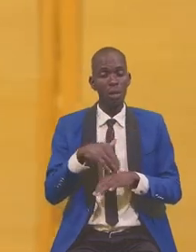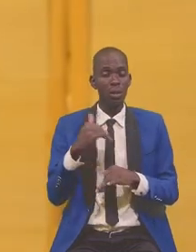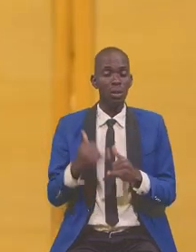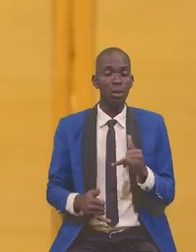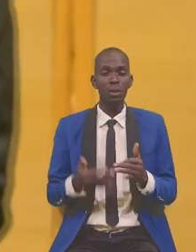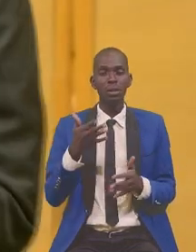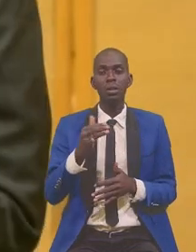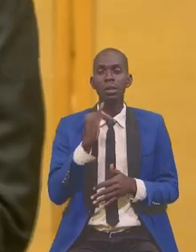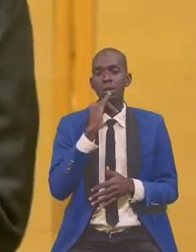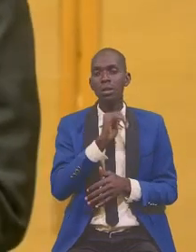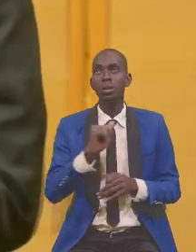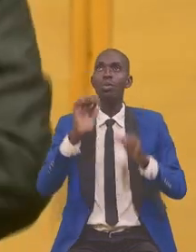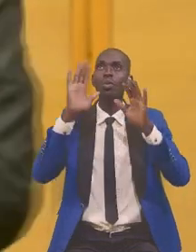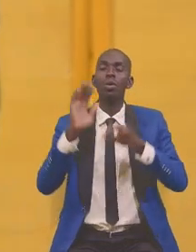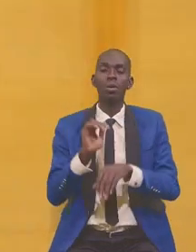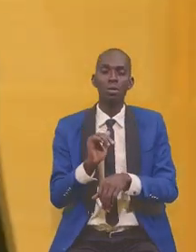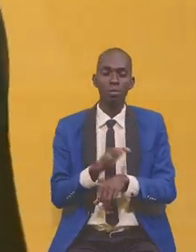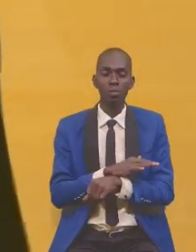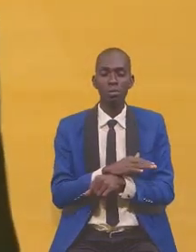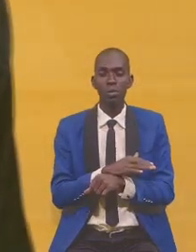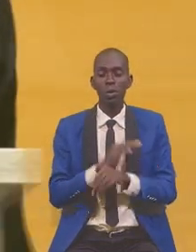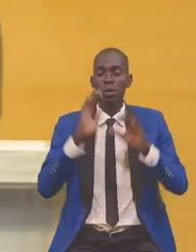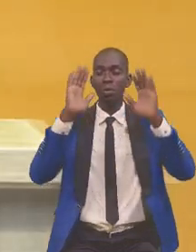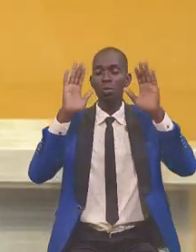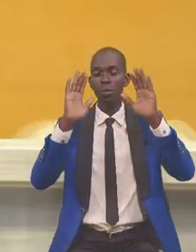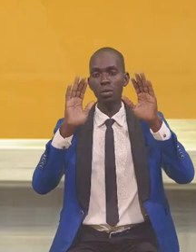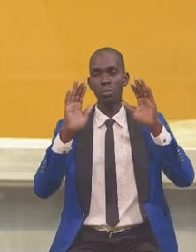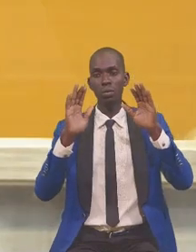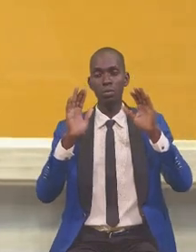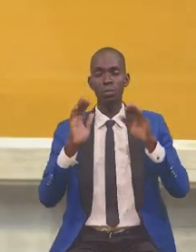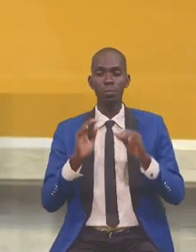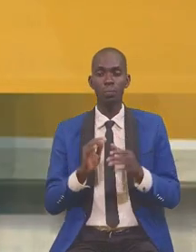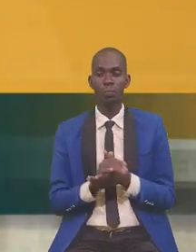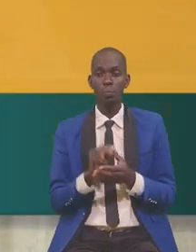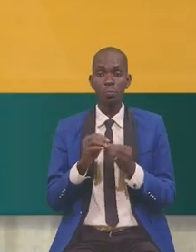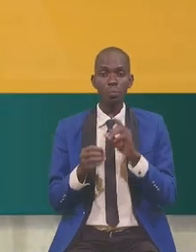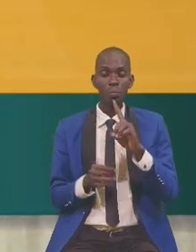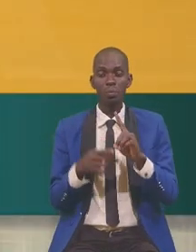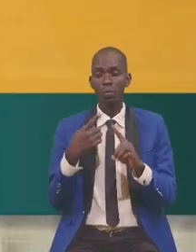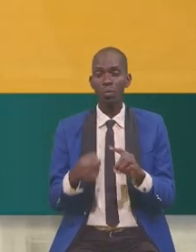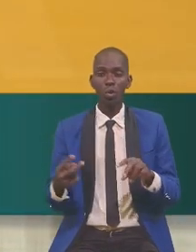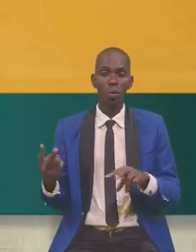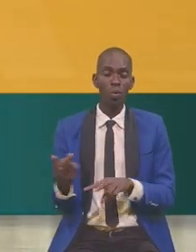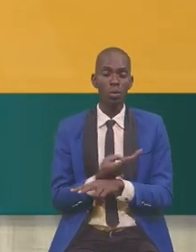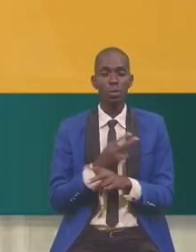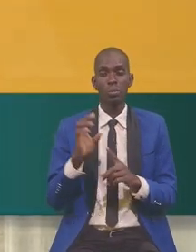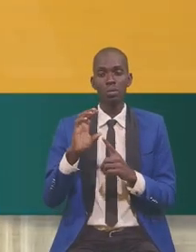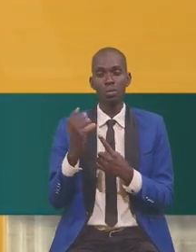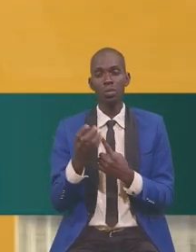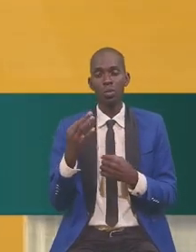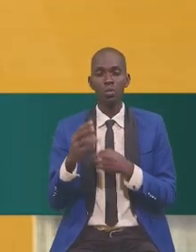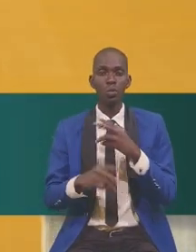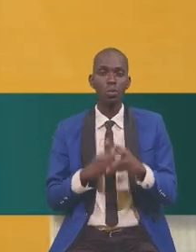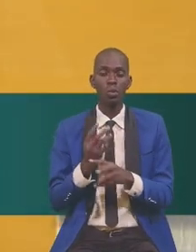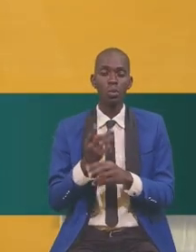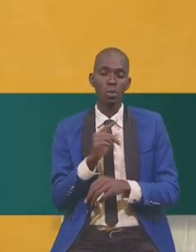wonderful confirmation of his word. Look at number one there. Number one, the worsening condition of the world. The Lord has